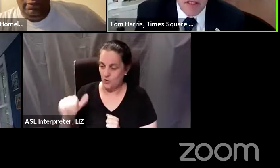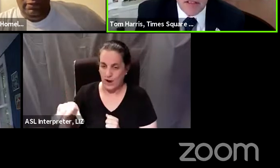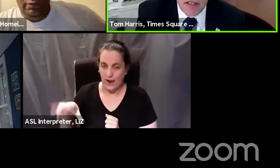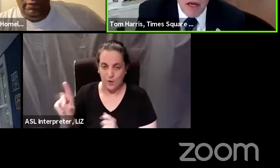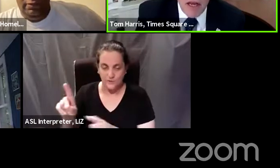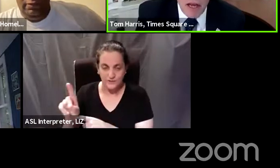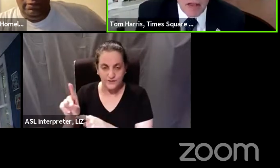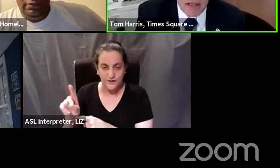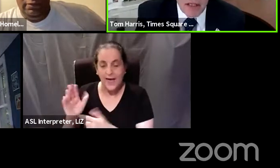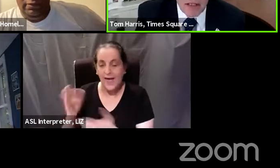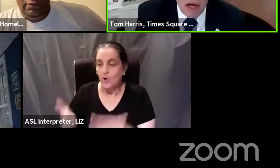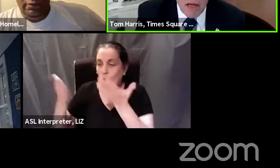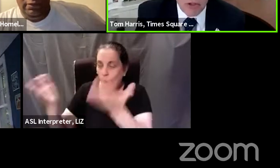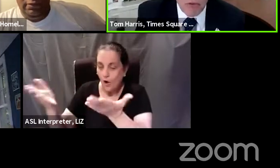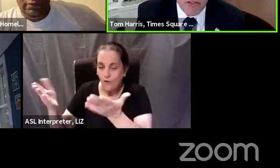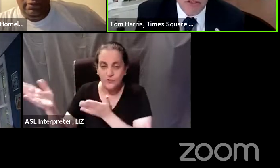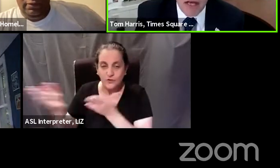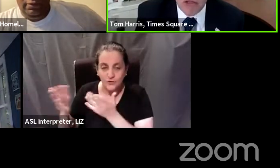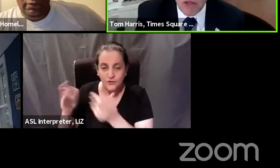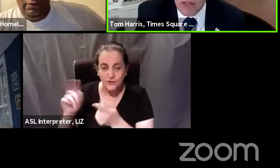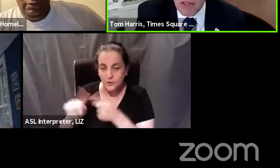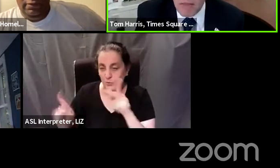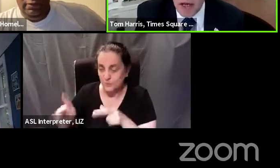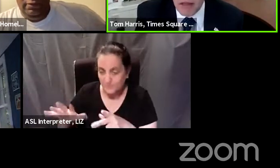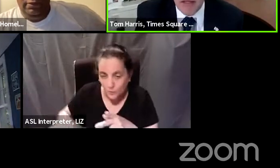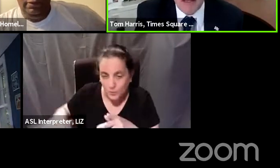services to the unhoused in Times Square. So